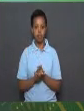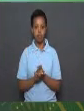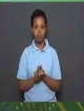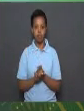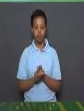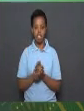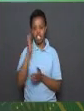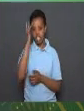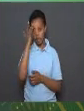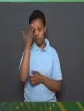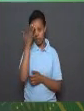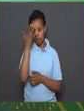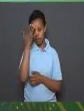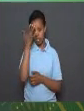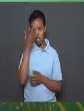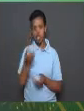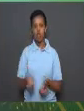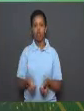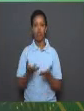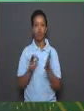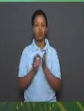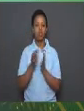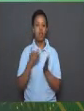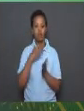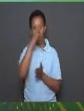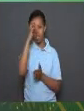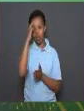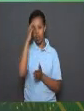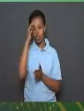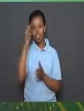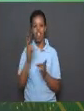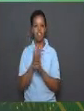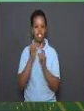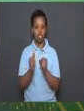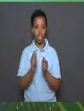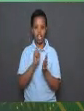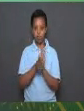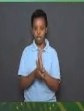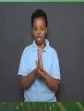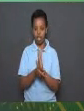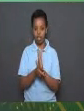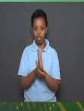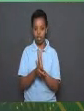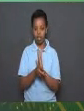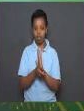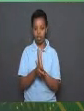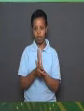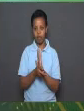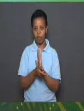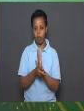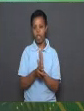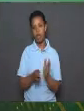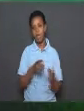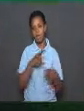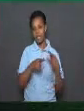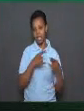can be caused by a number of other factors, such as deficiencies or